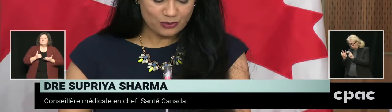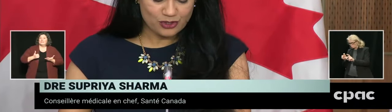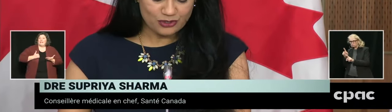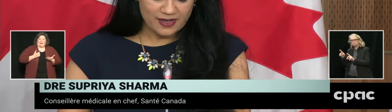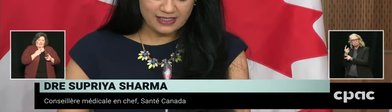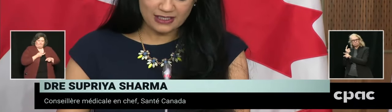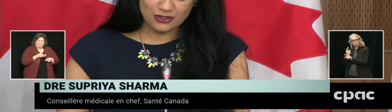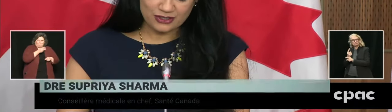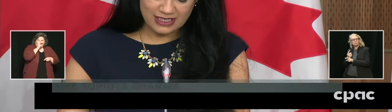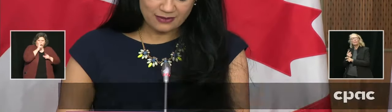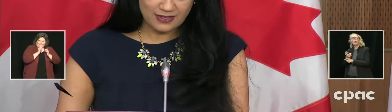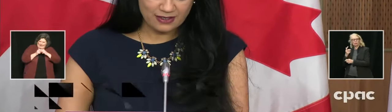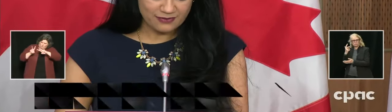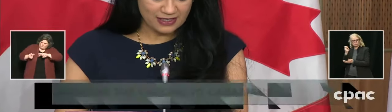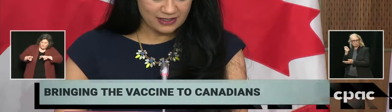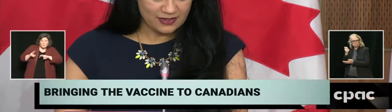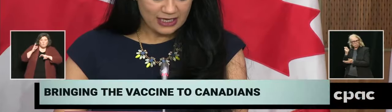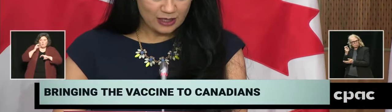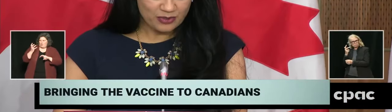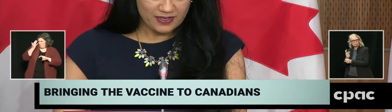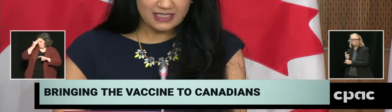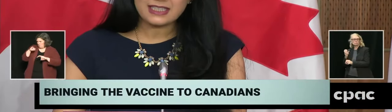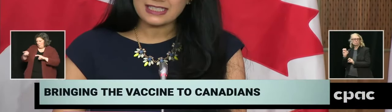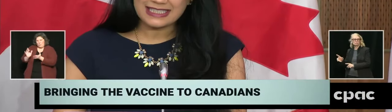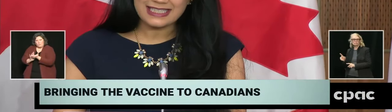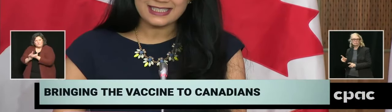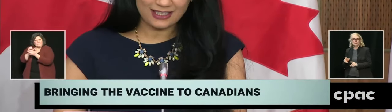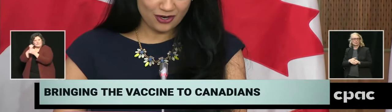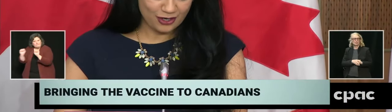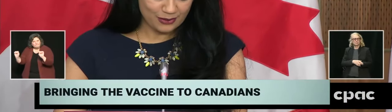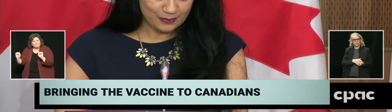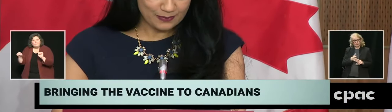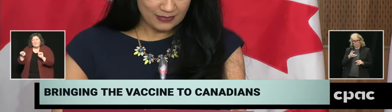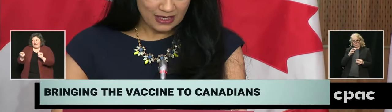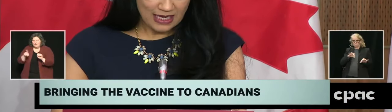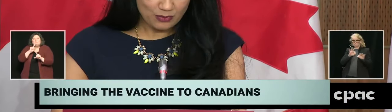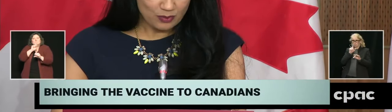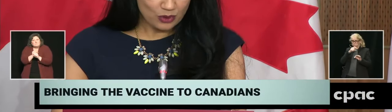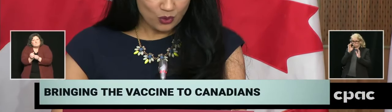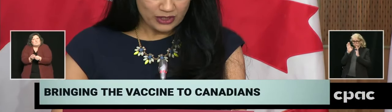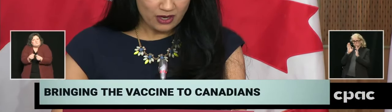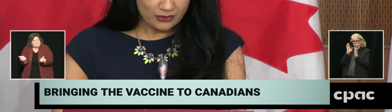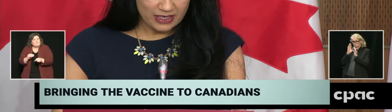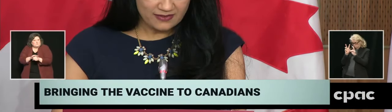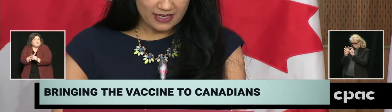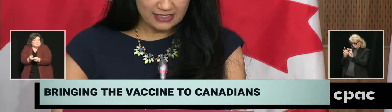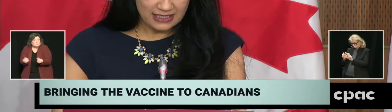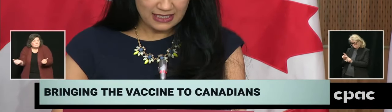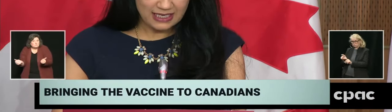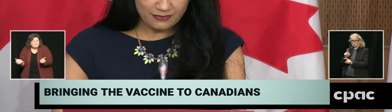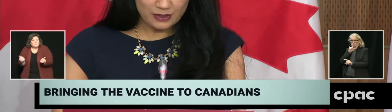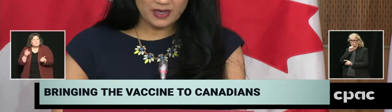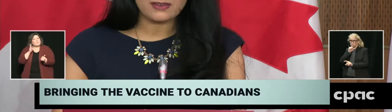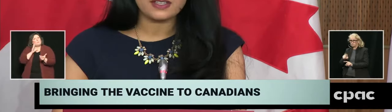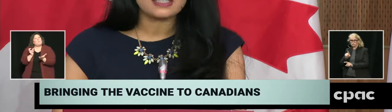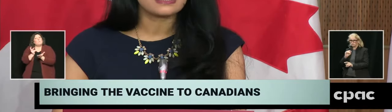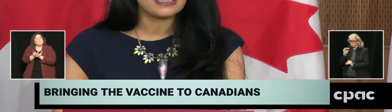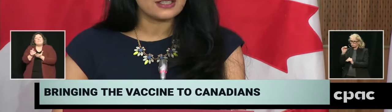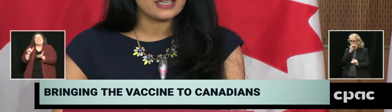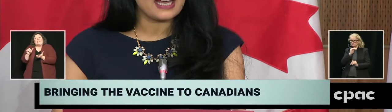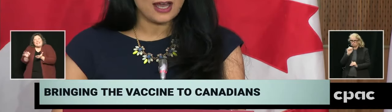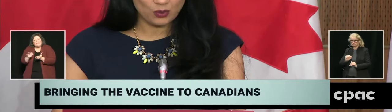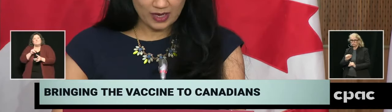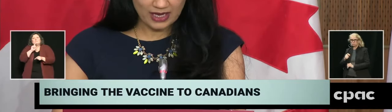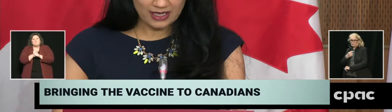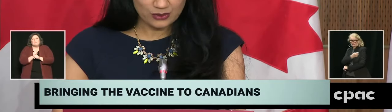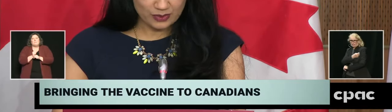place to ensure vaccines are safe and effective in preventing the disease they target. And we will only authorize a vaccine if its benefits